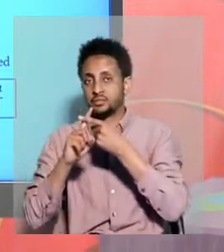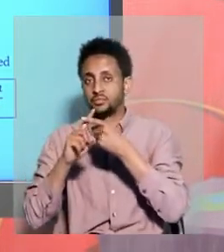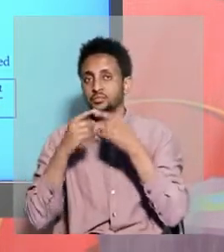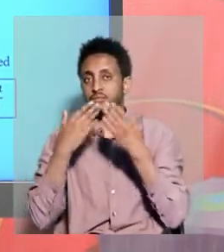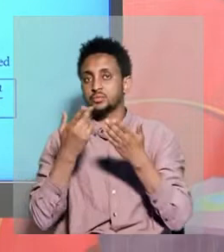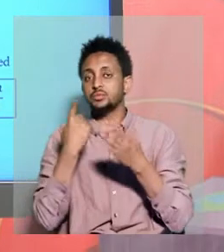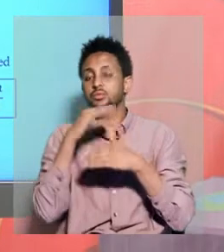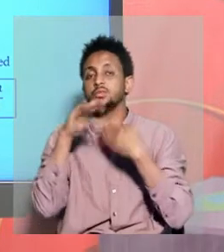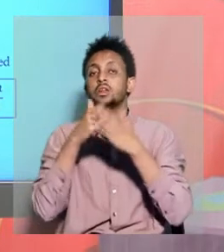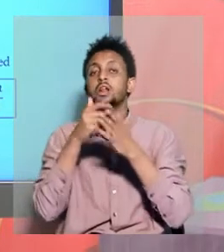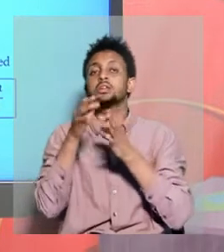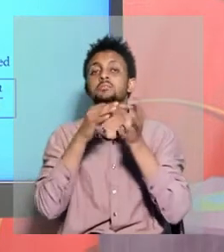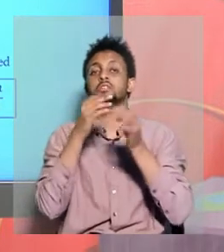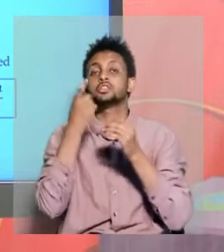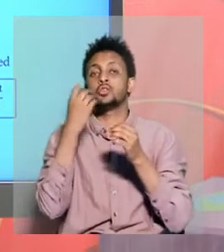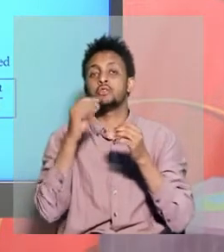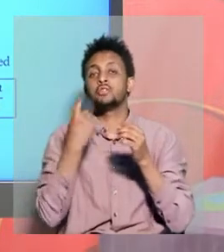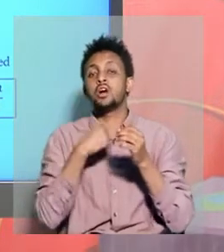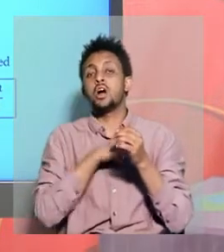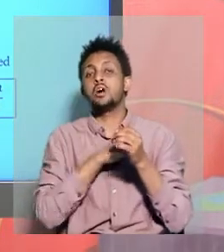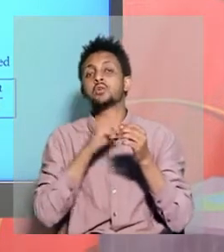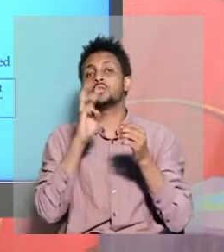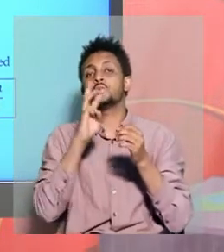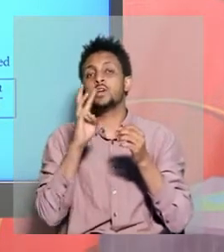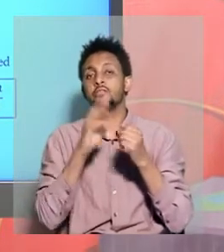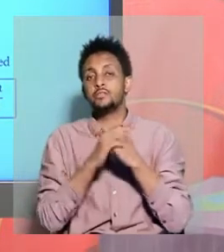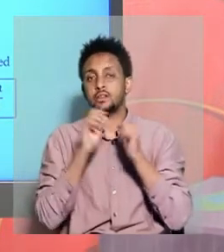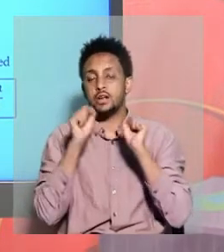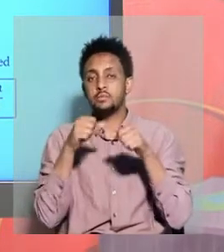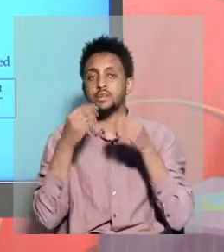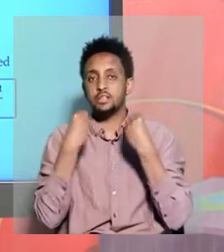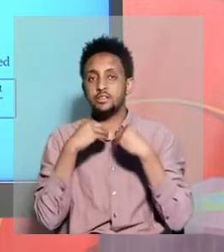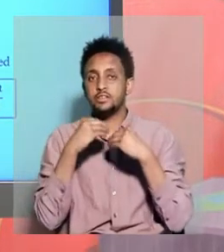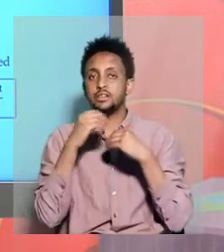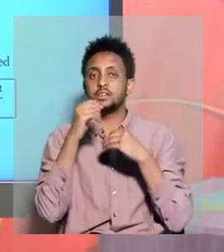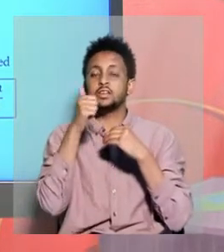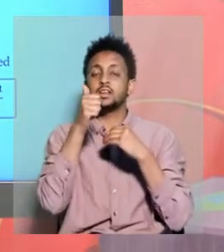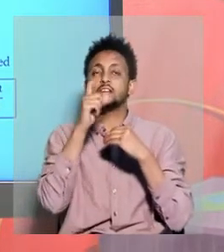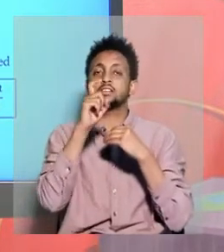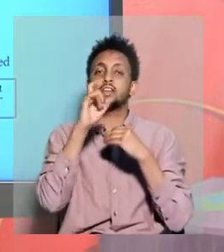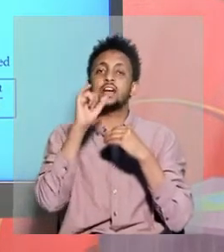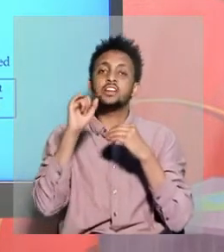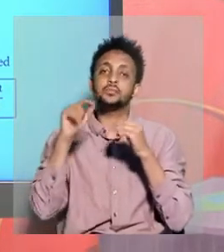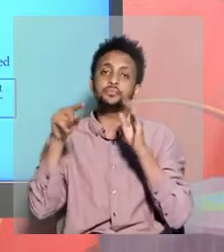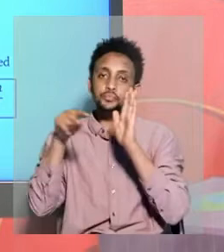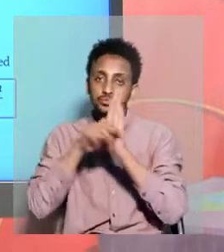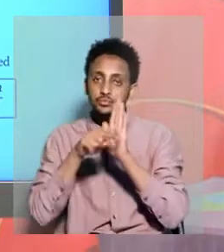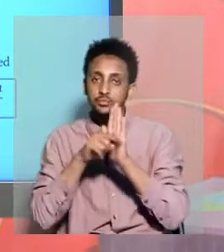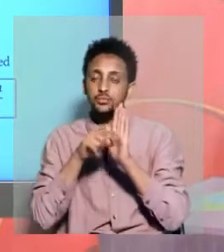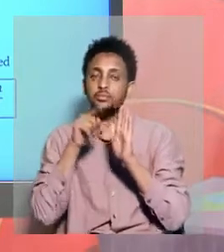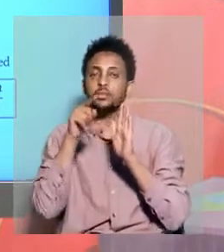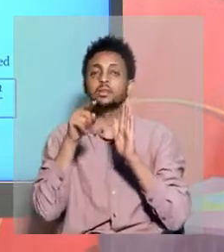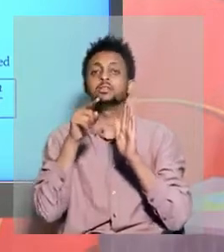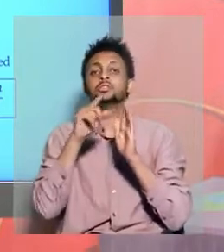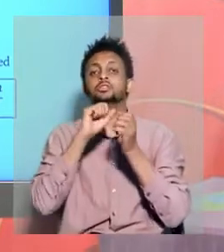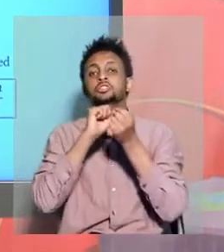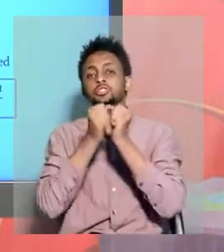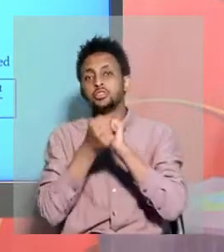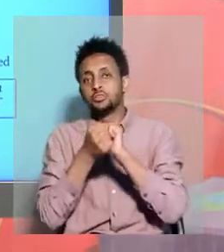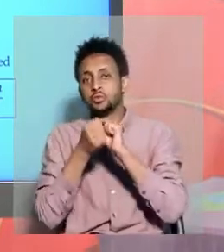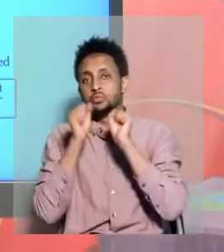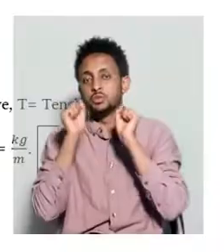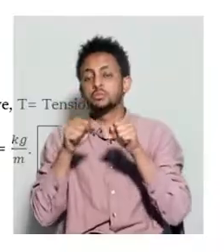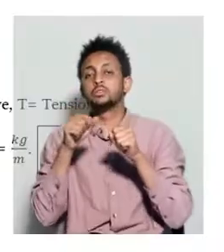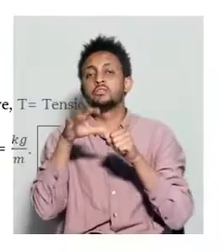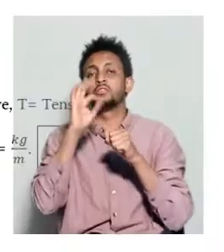So the general expression of our wave can be given as a sine kx minus omega t. If there is a phase shift, it's possible to